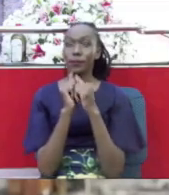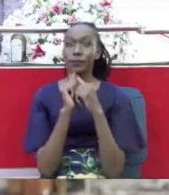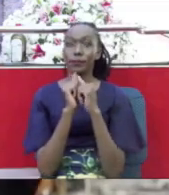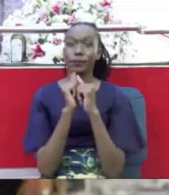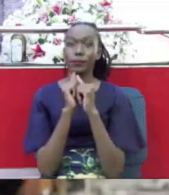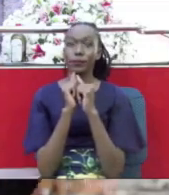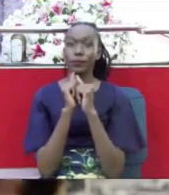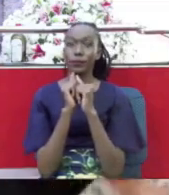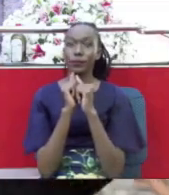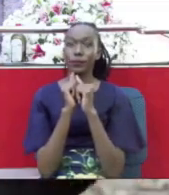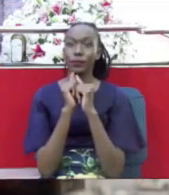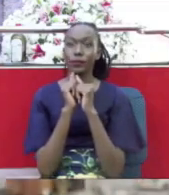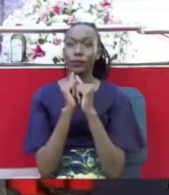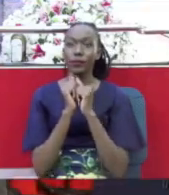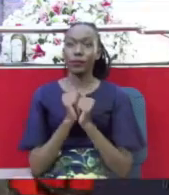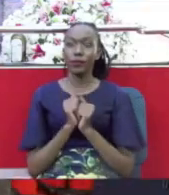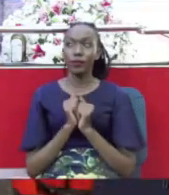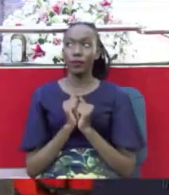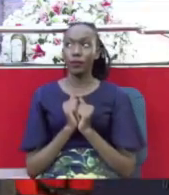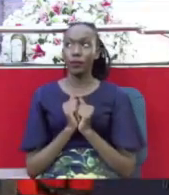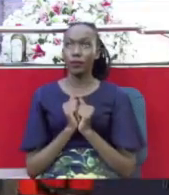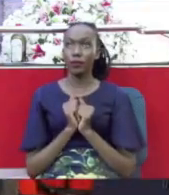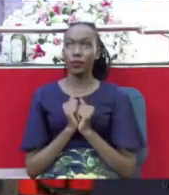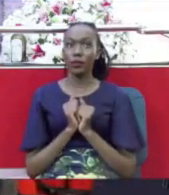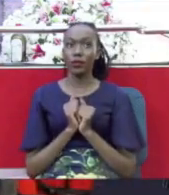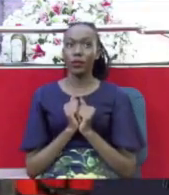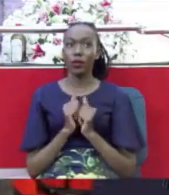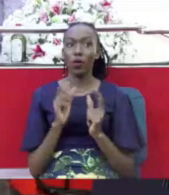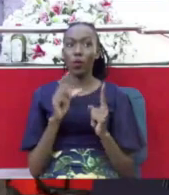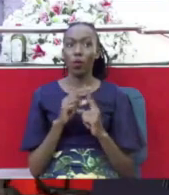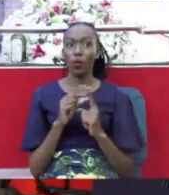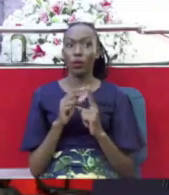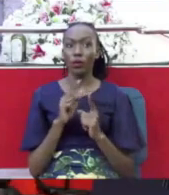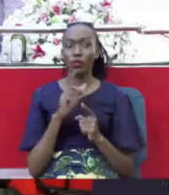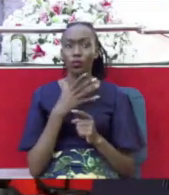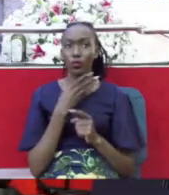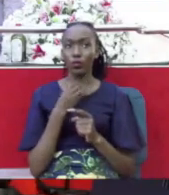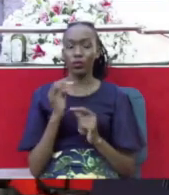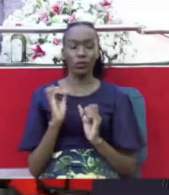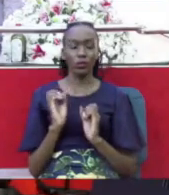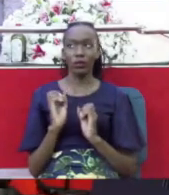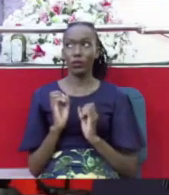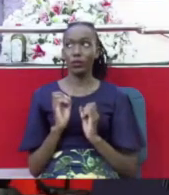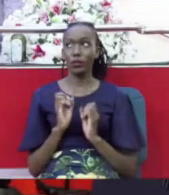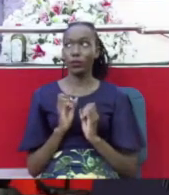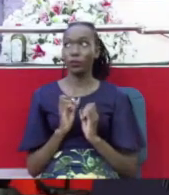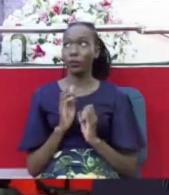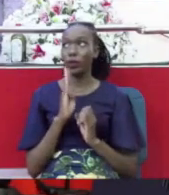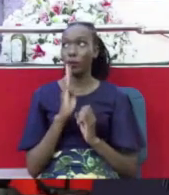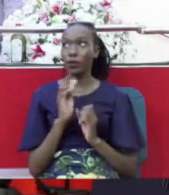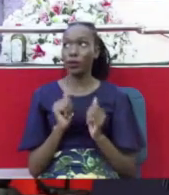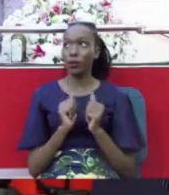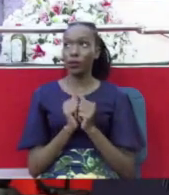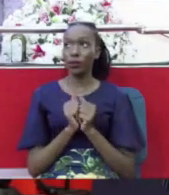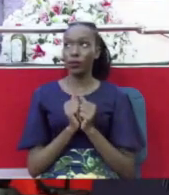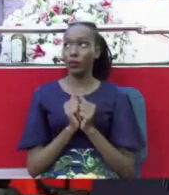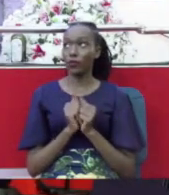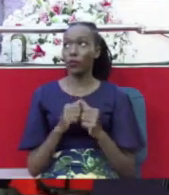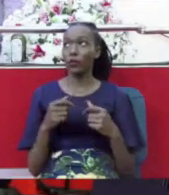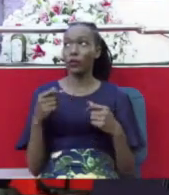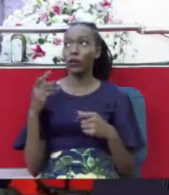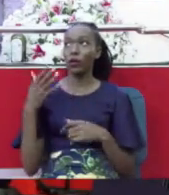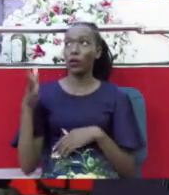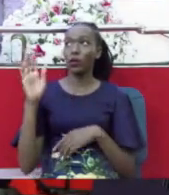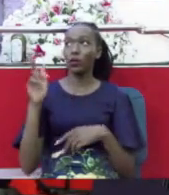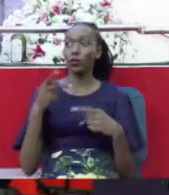to associate with God's people. Ni muktadha ambao hauelekezi watu wa Mungu. And let's look at that very briefly. Wacha tuangalie kwa uchache. The